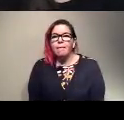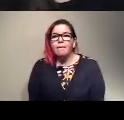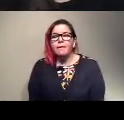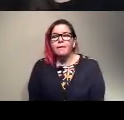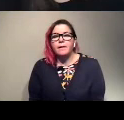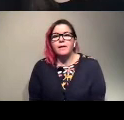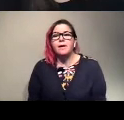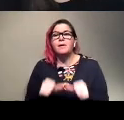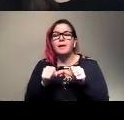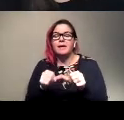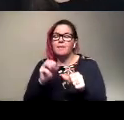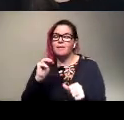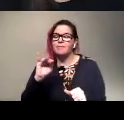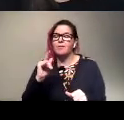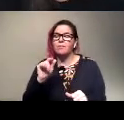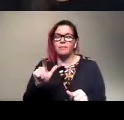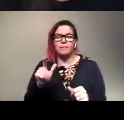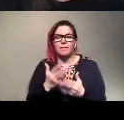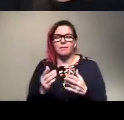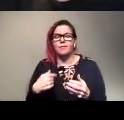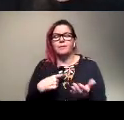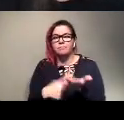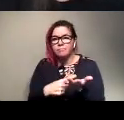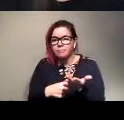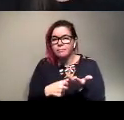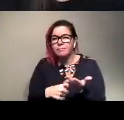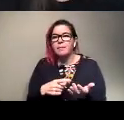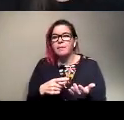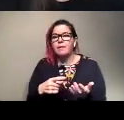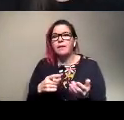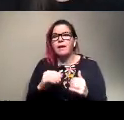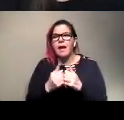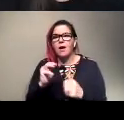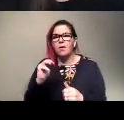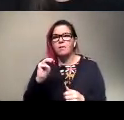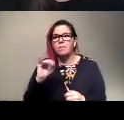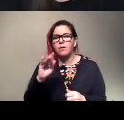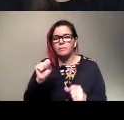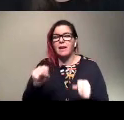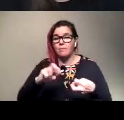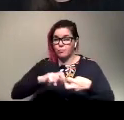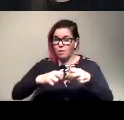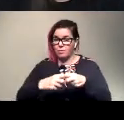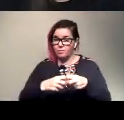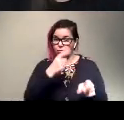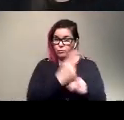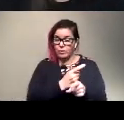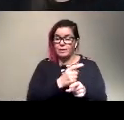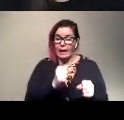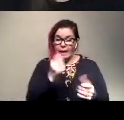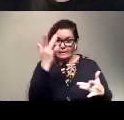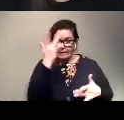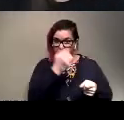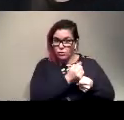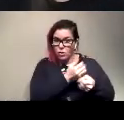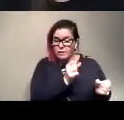on a microbial thing. So I'm gonna say what we talked about is ways microbes can be problems, right? So they can be pathogens, and we have this concern about